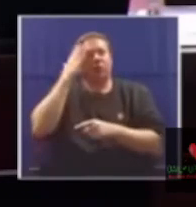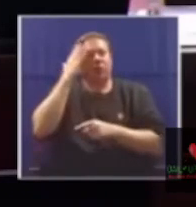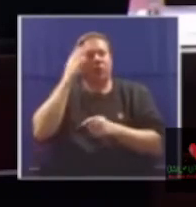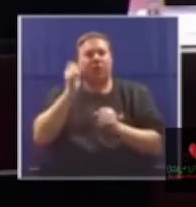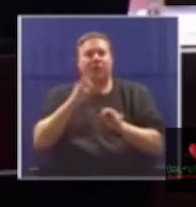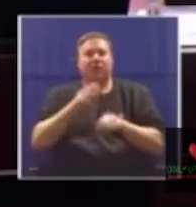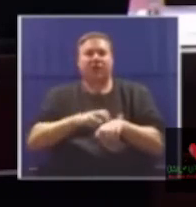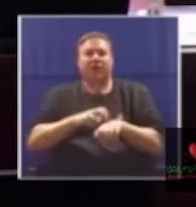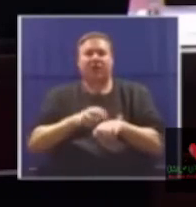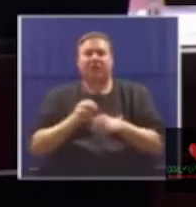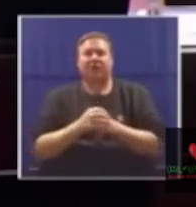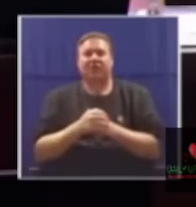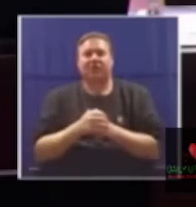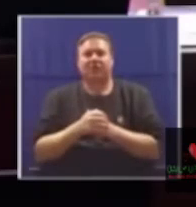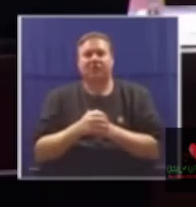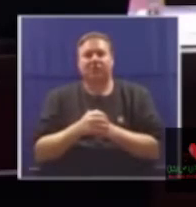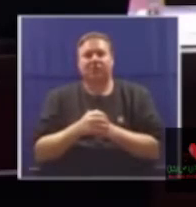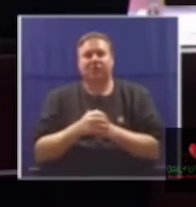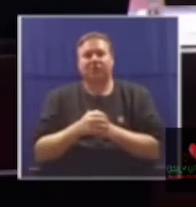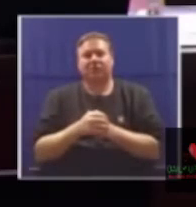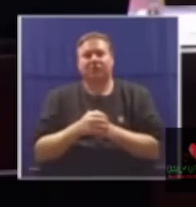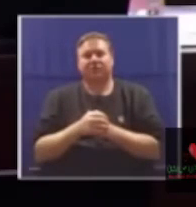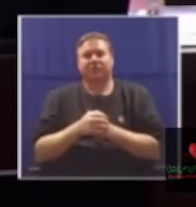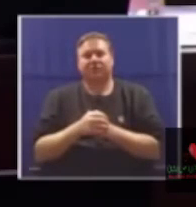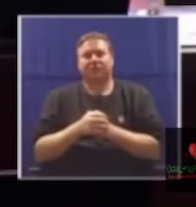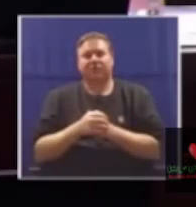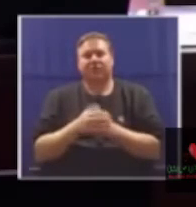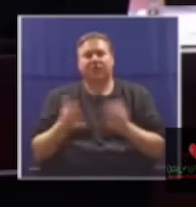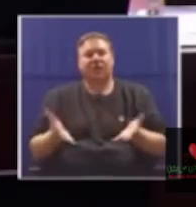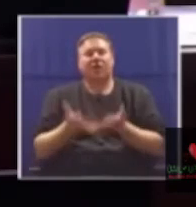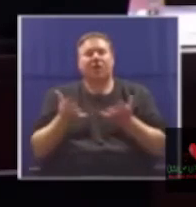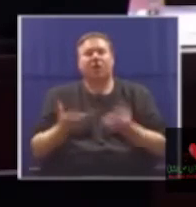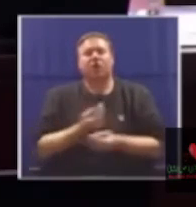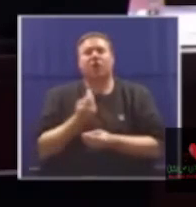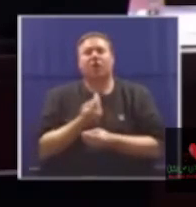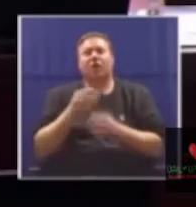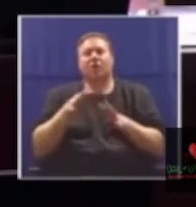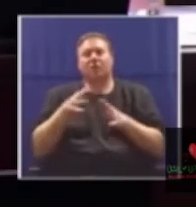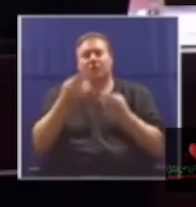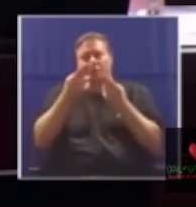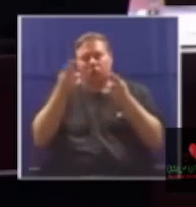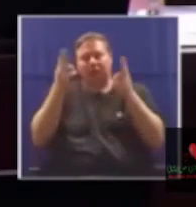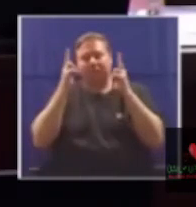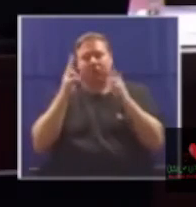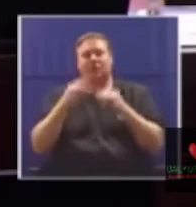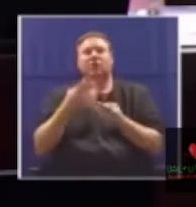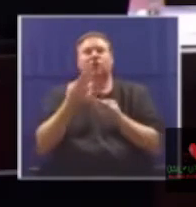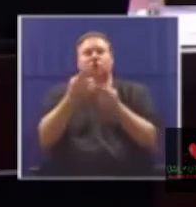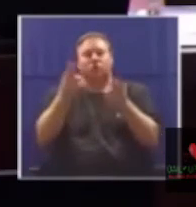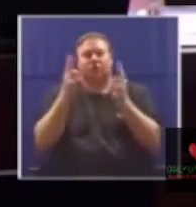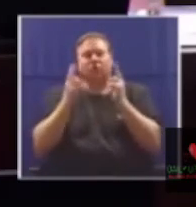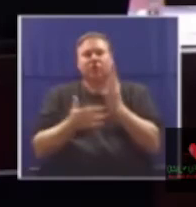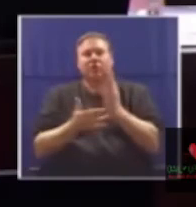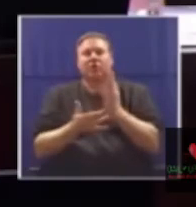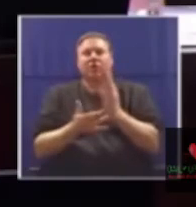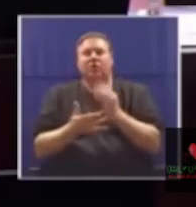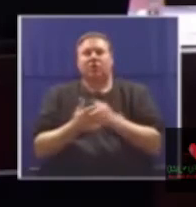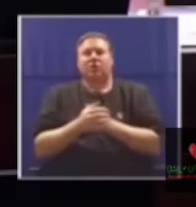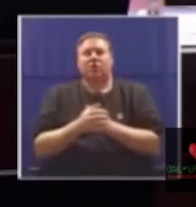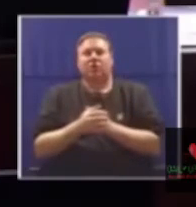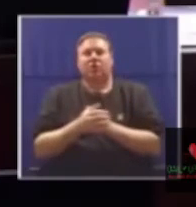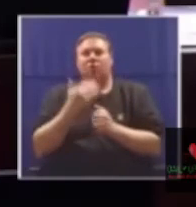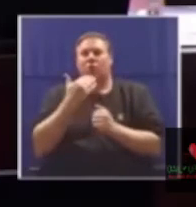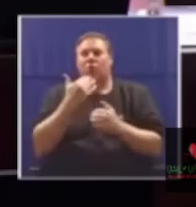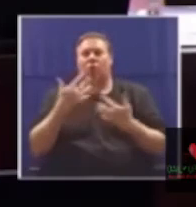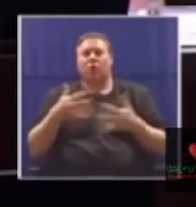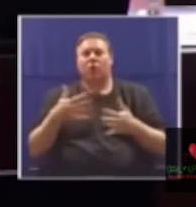protection. We're encouraged by young people from universities and universities of technology. We're